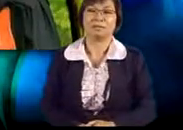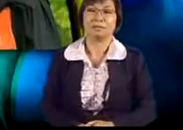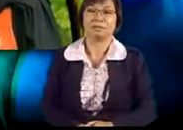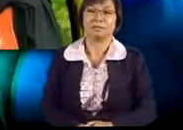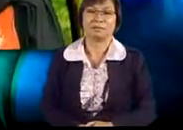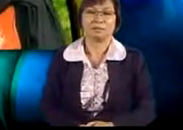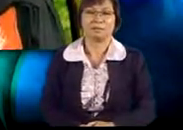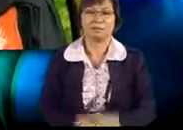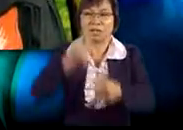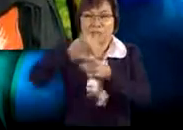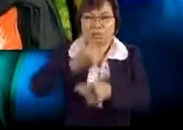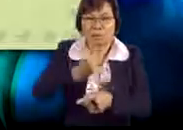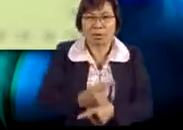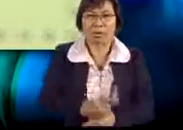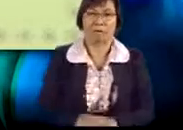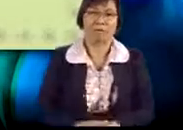Correct!